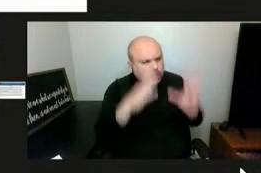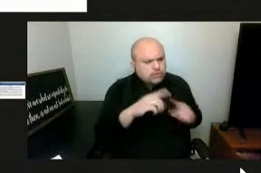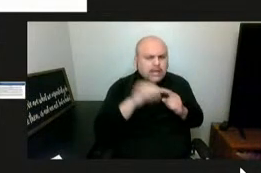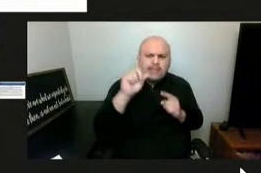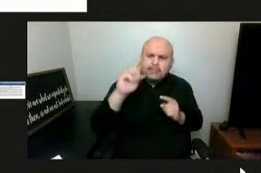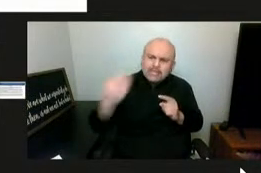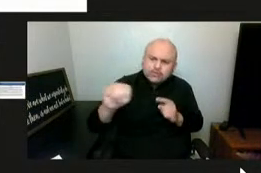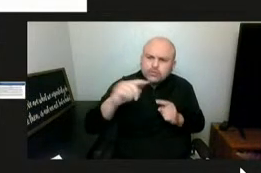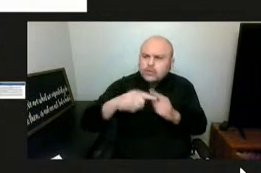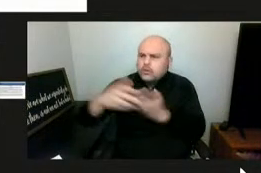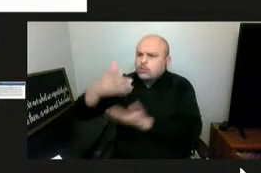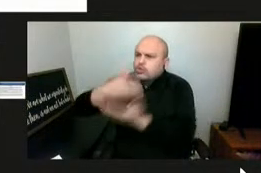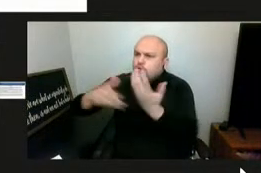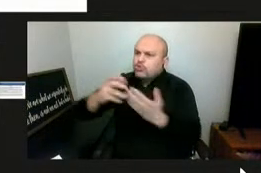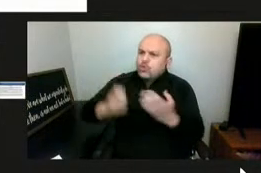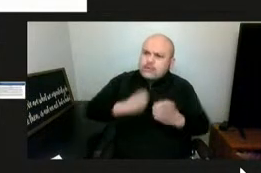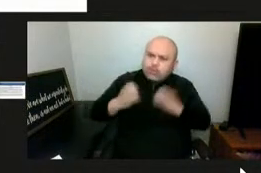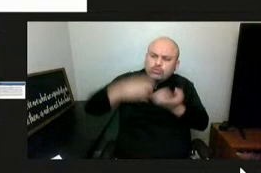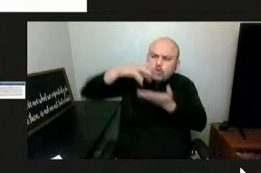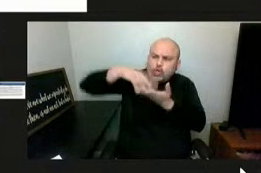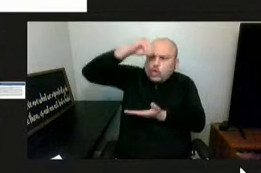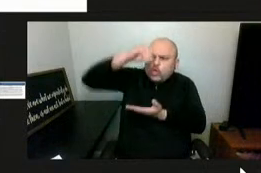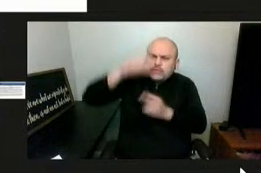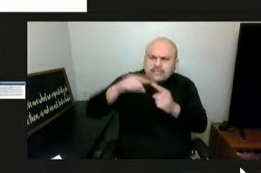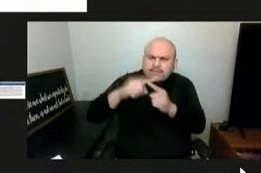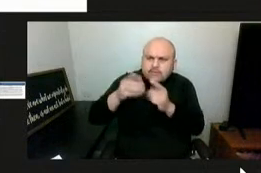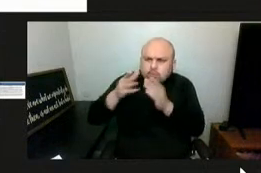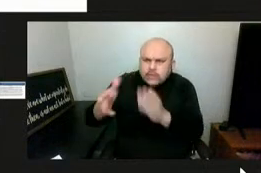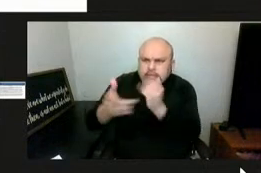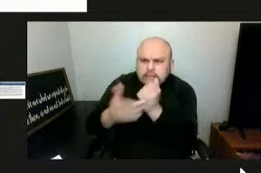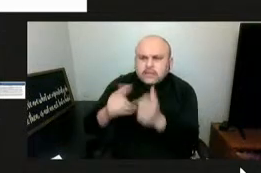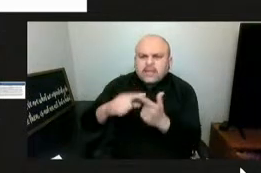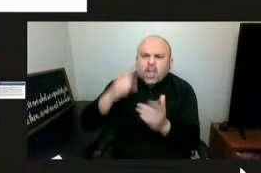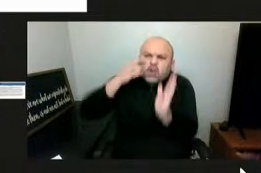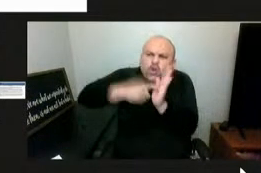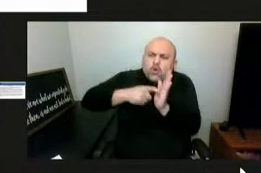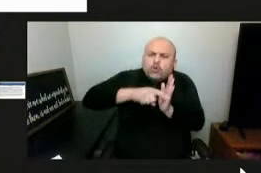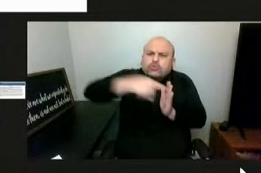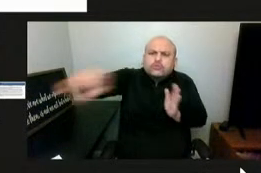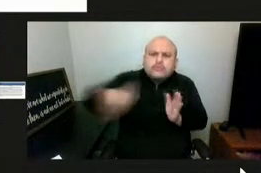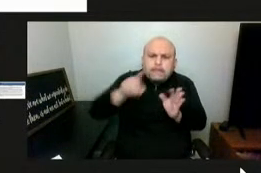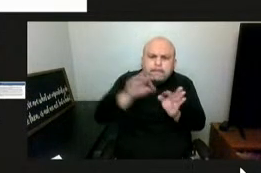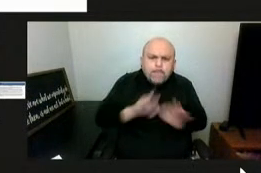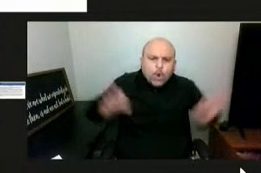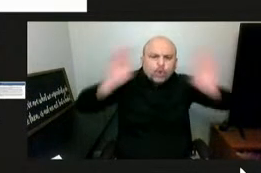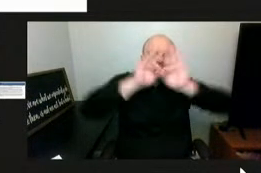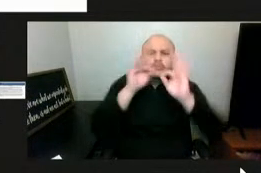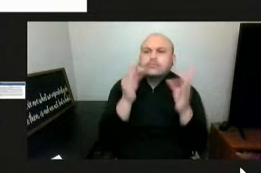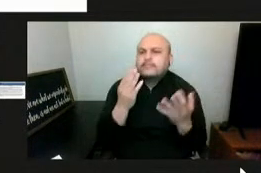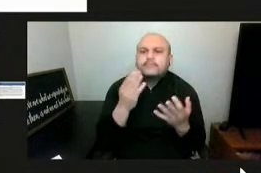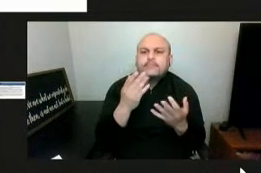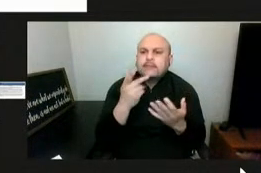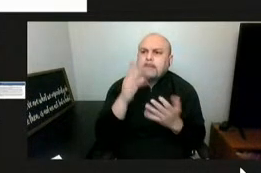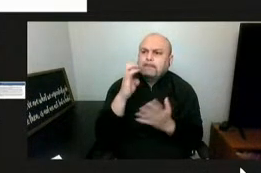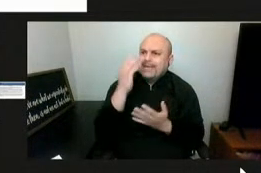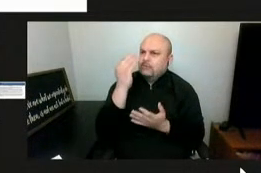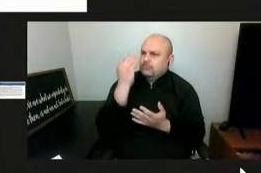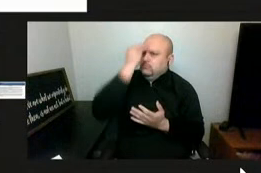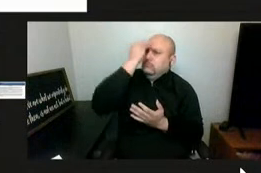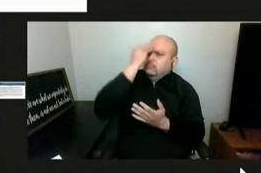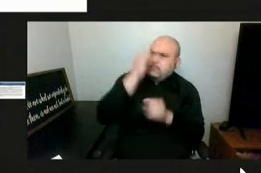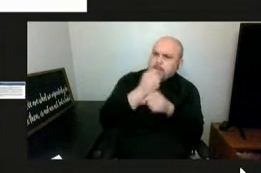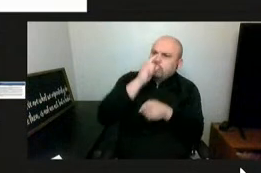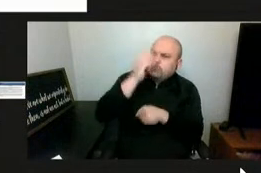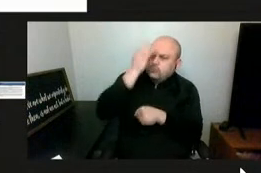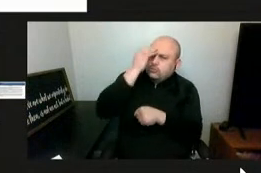emotional learning techniques. Again, recognizing just the importance of being knowledgeable, as many of our speakers talked